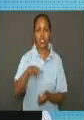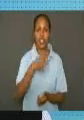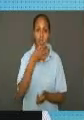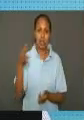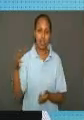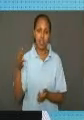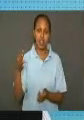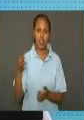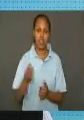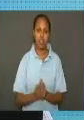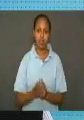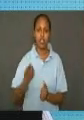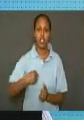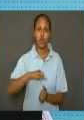table.